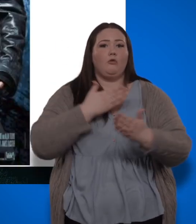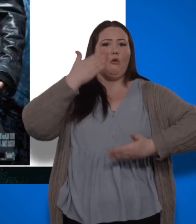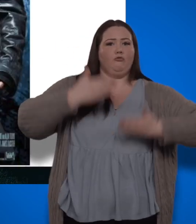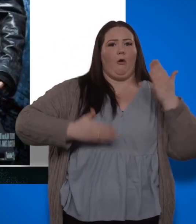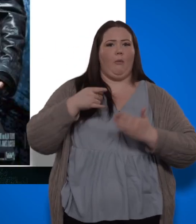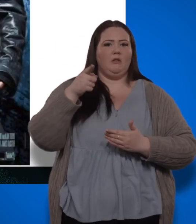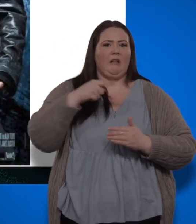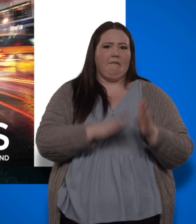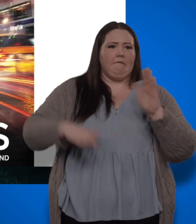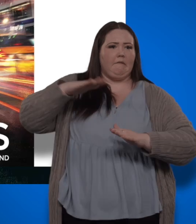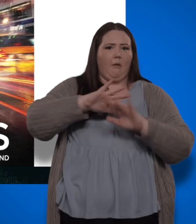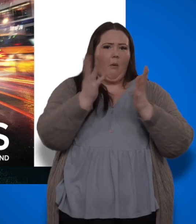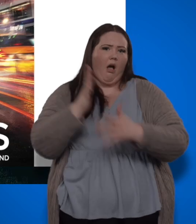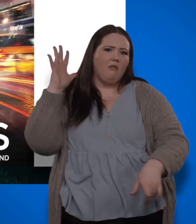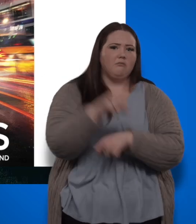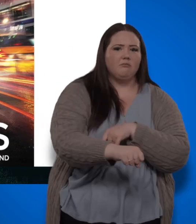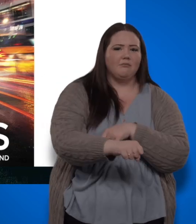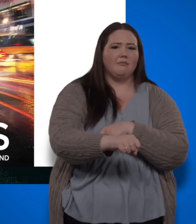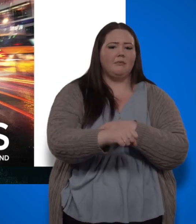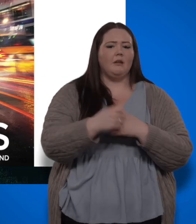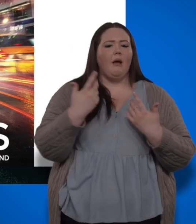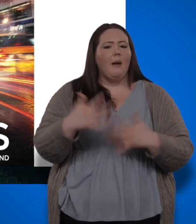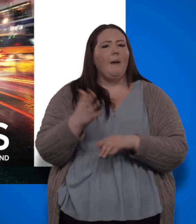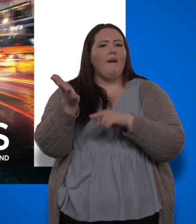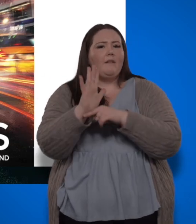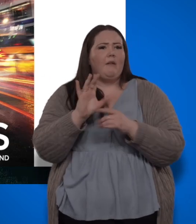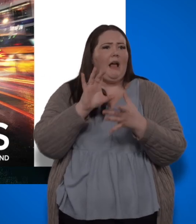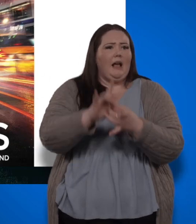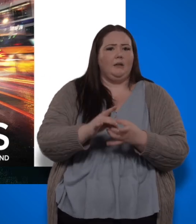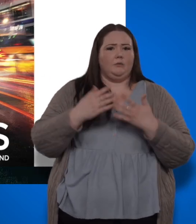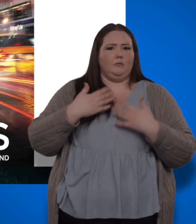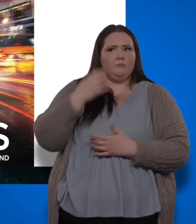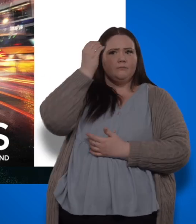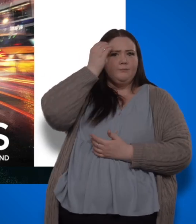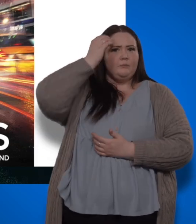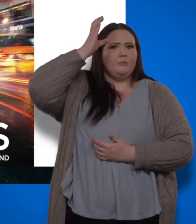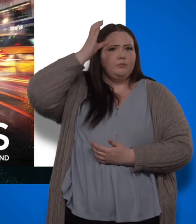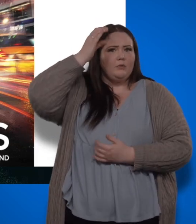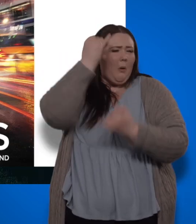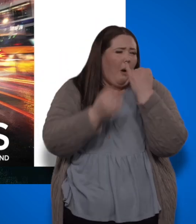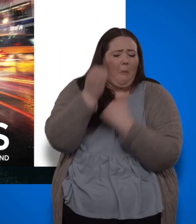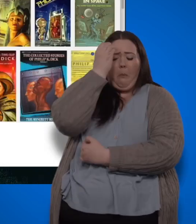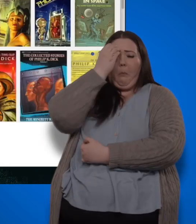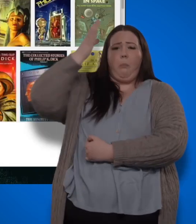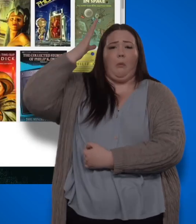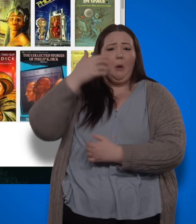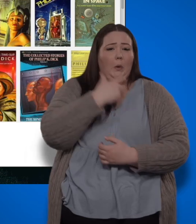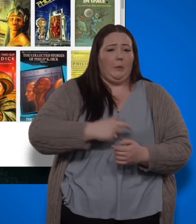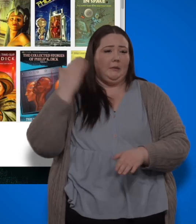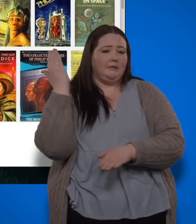and take over the world. This is a film about enhancement, intellectual, cognitive